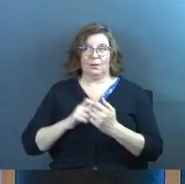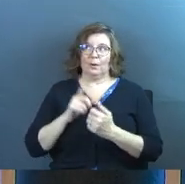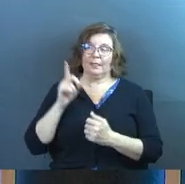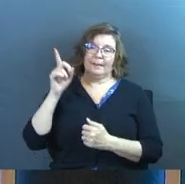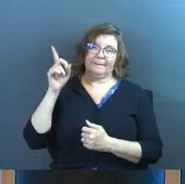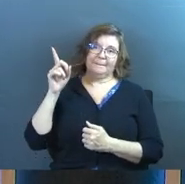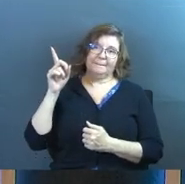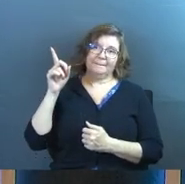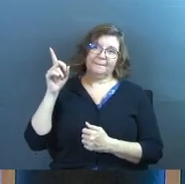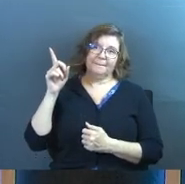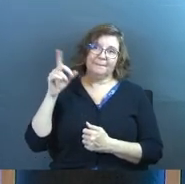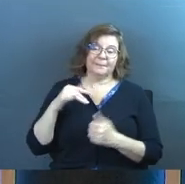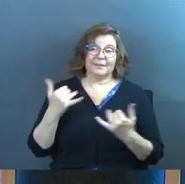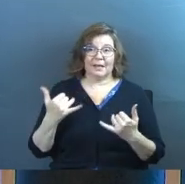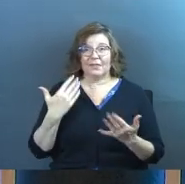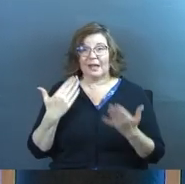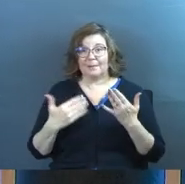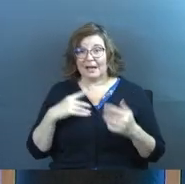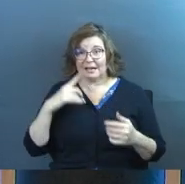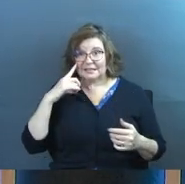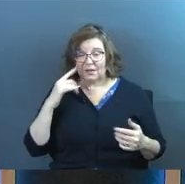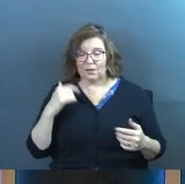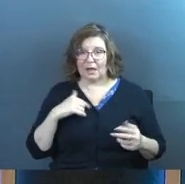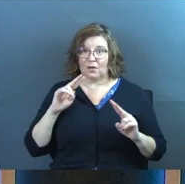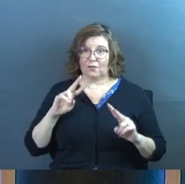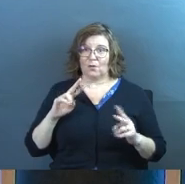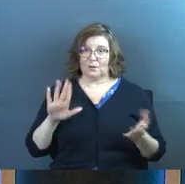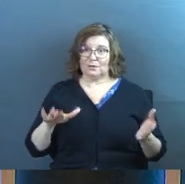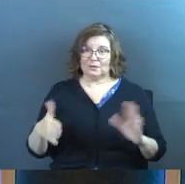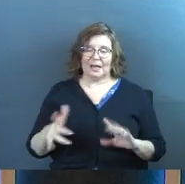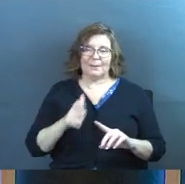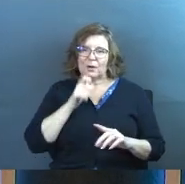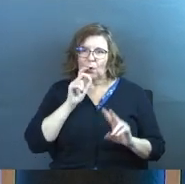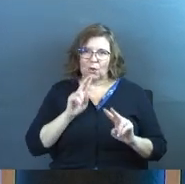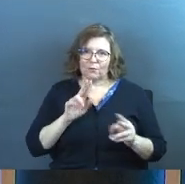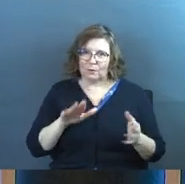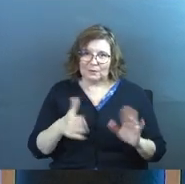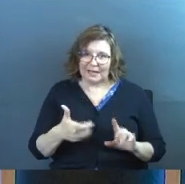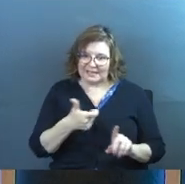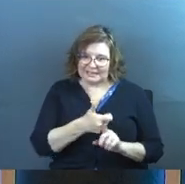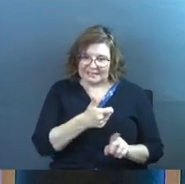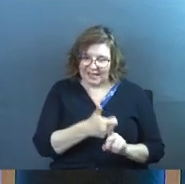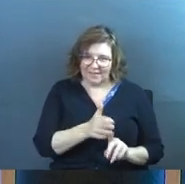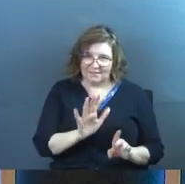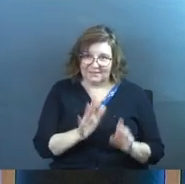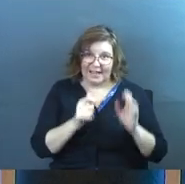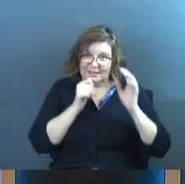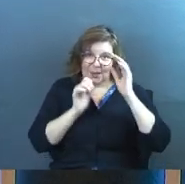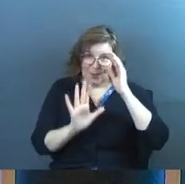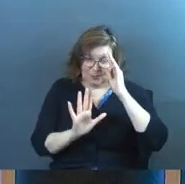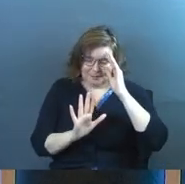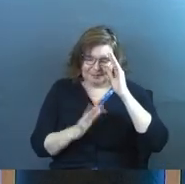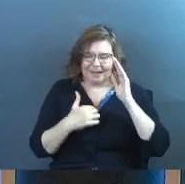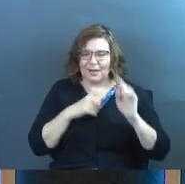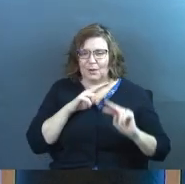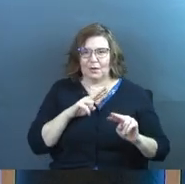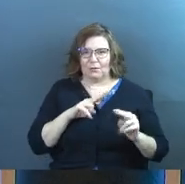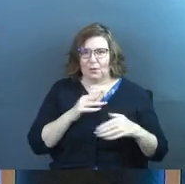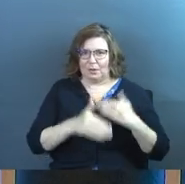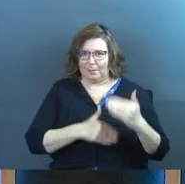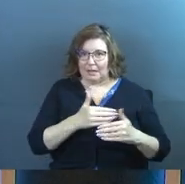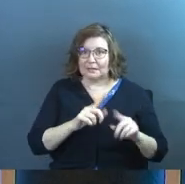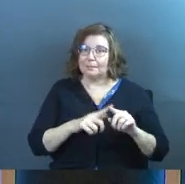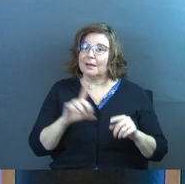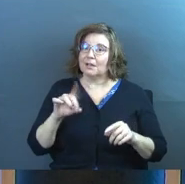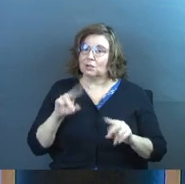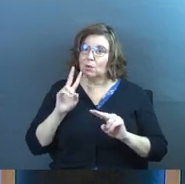him. Now, that might sound like I look forward to dying, but I don't look forward to dying, okay? I just don't. I don't look forward to the